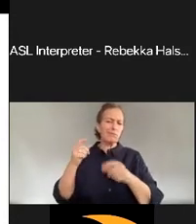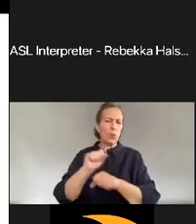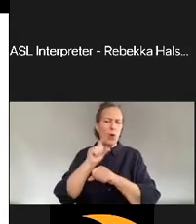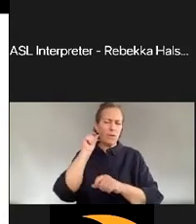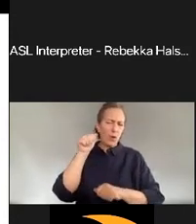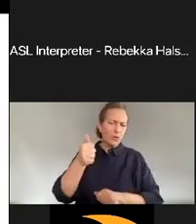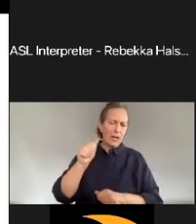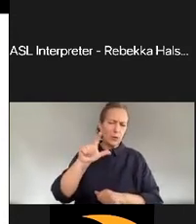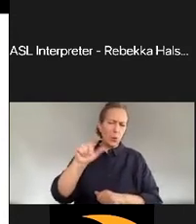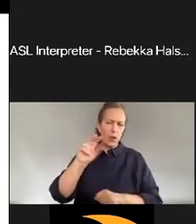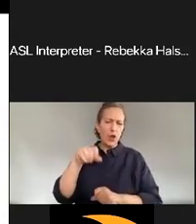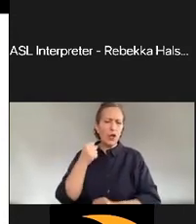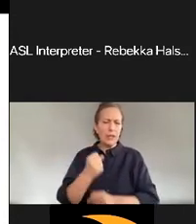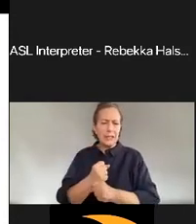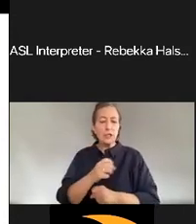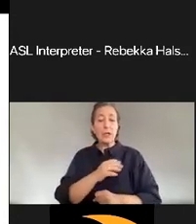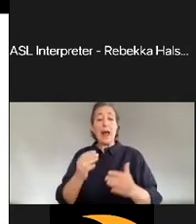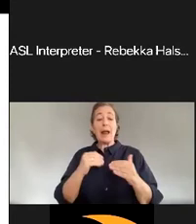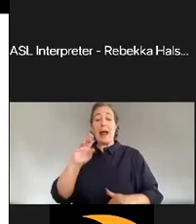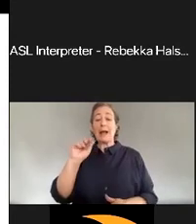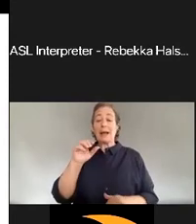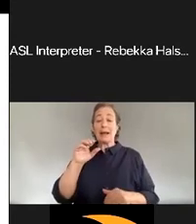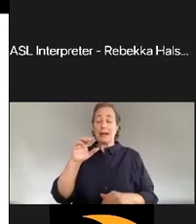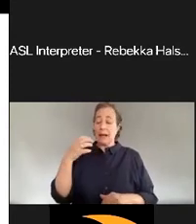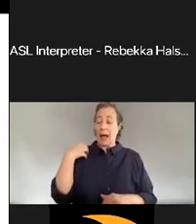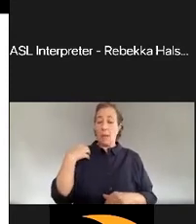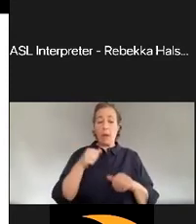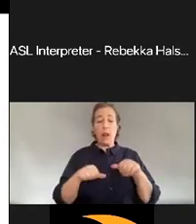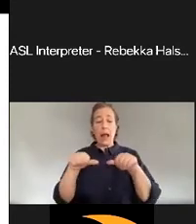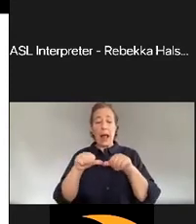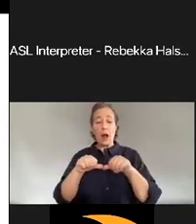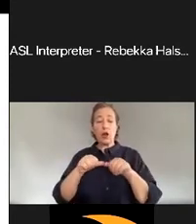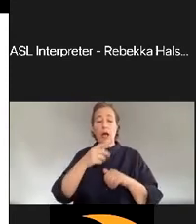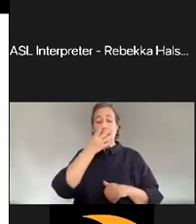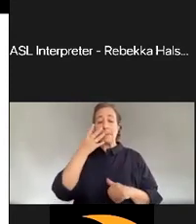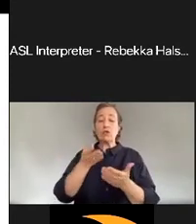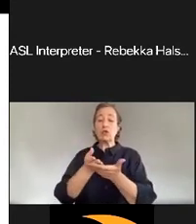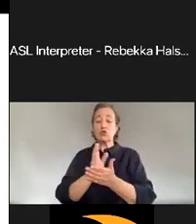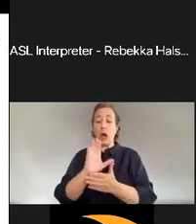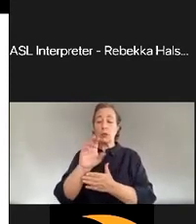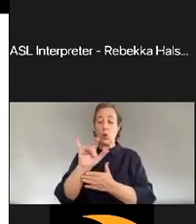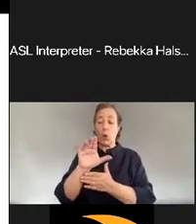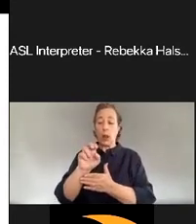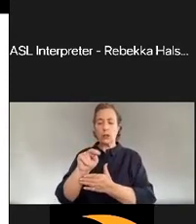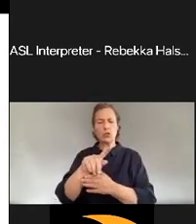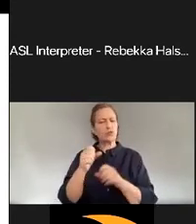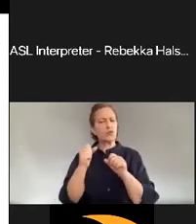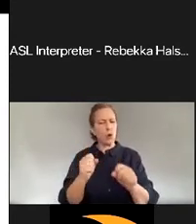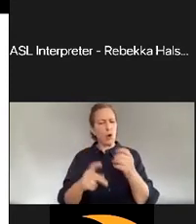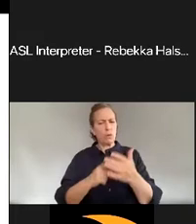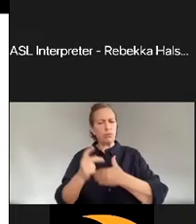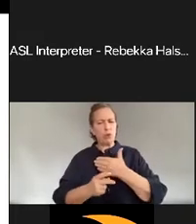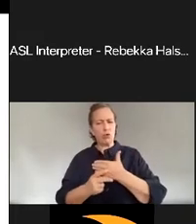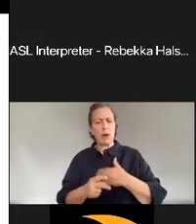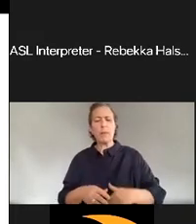And Capital Area Immigrants' Rights Coalition, again, we have a very robust volunteer program, and we really appreciate the opportunity to work